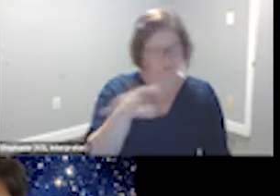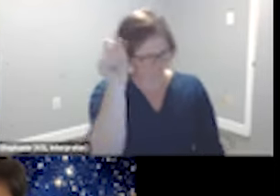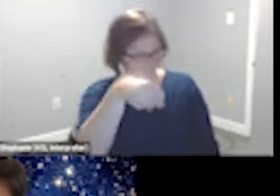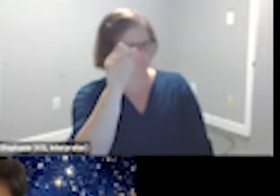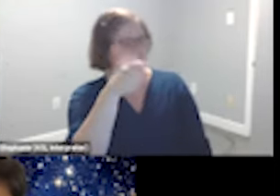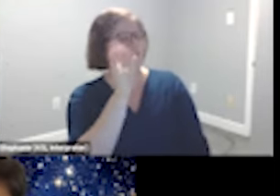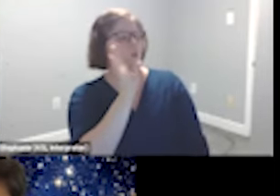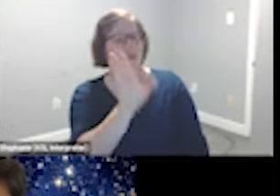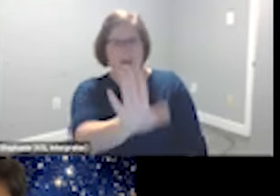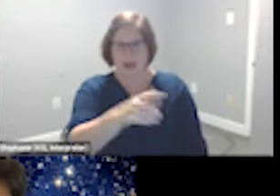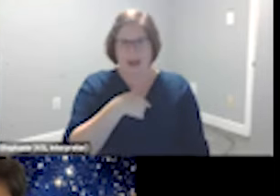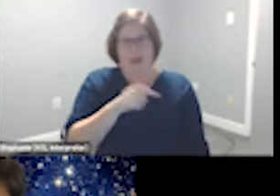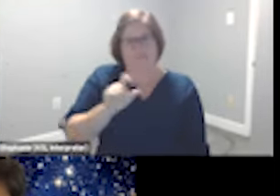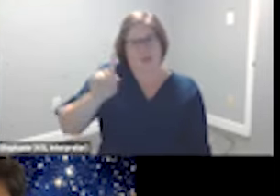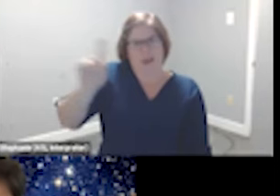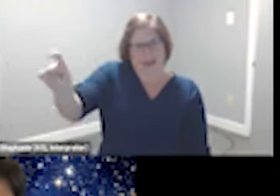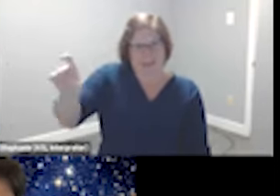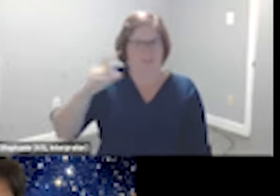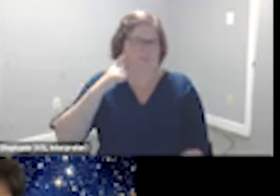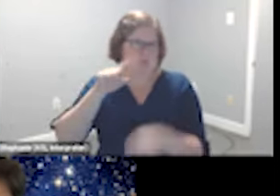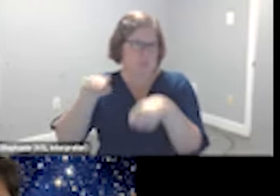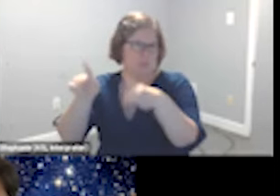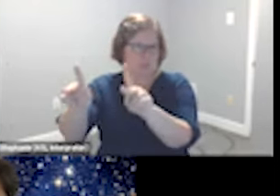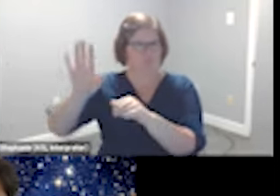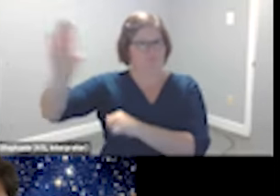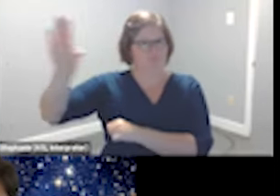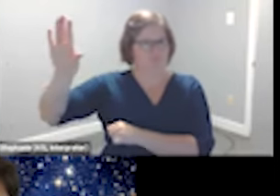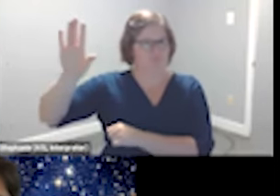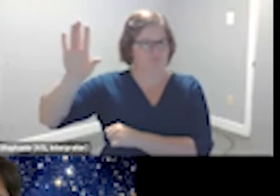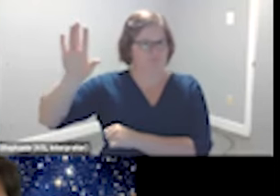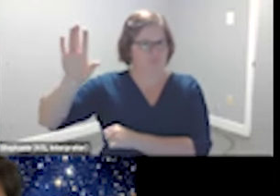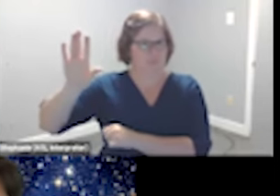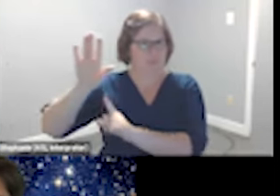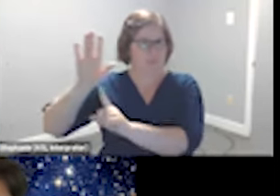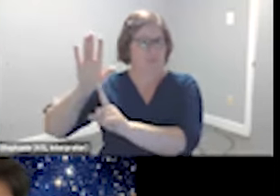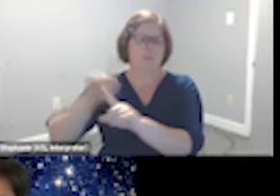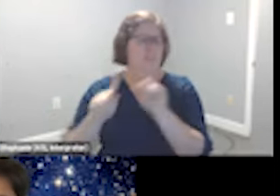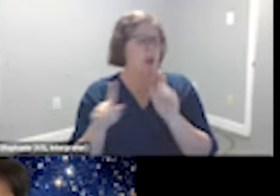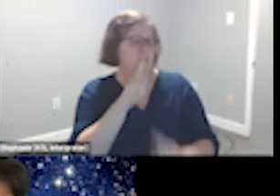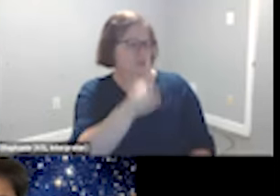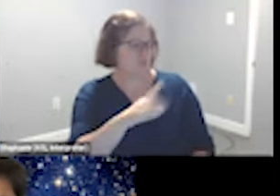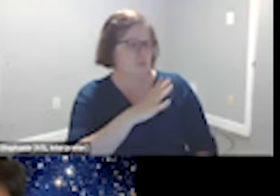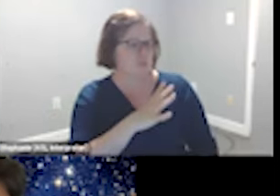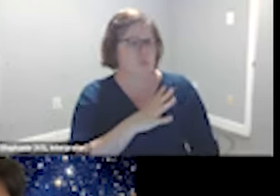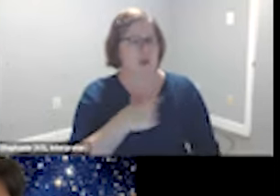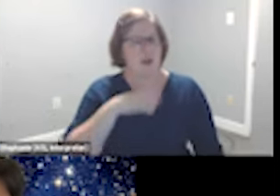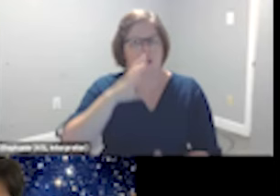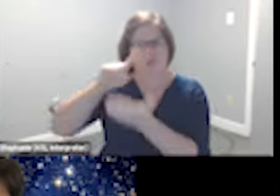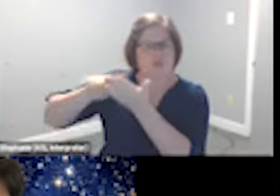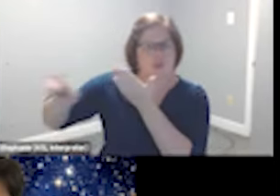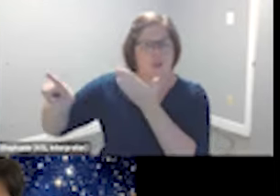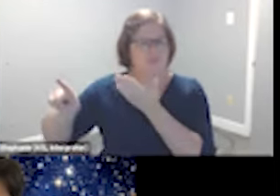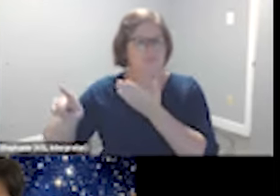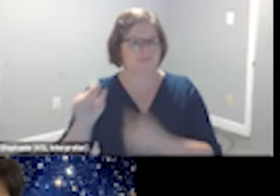have to ask my colleague Chris for permission to do that, because those files technically belong to him, but I'm sure he won't have a problem with that. So I'll see whether I can share